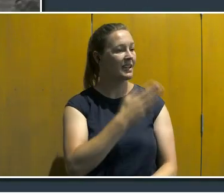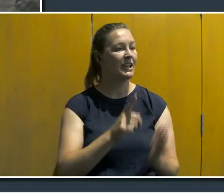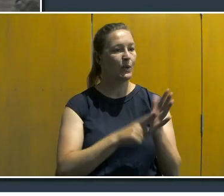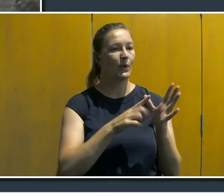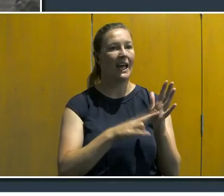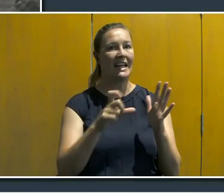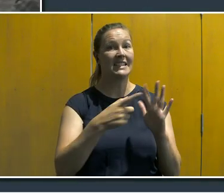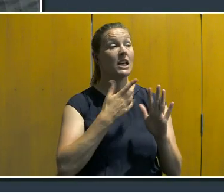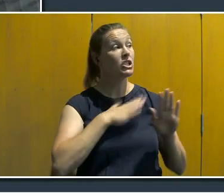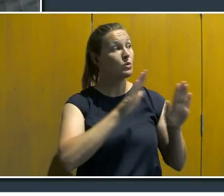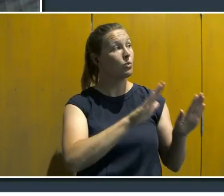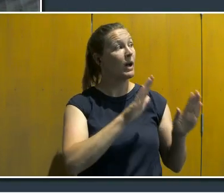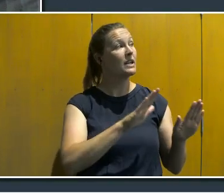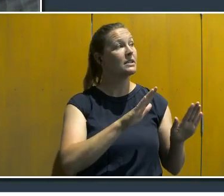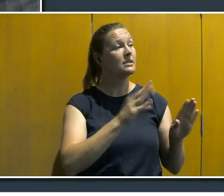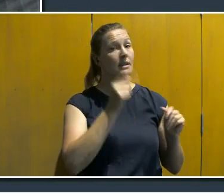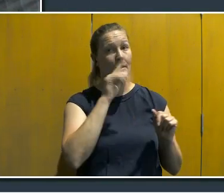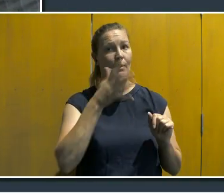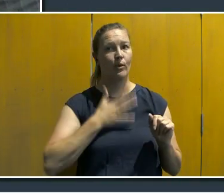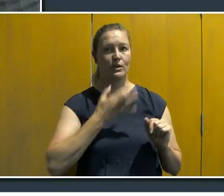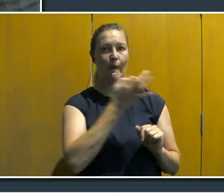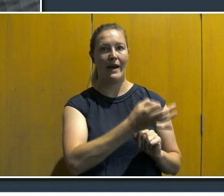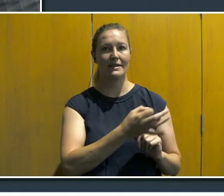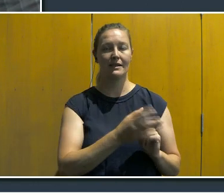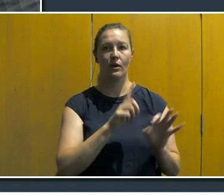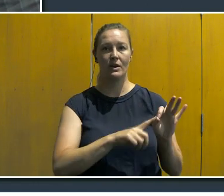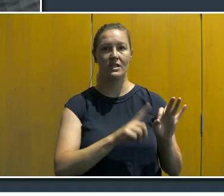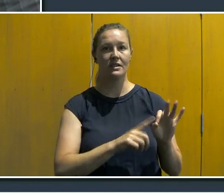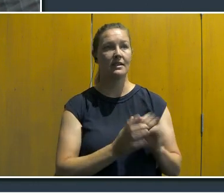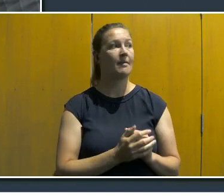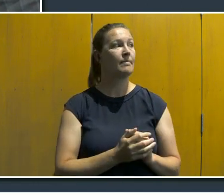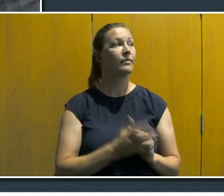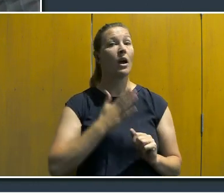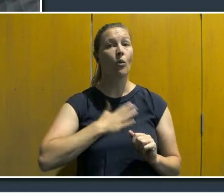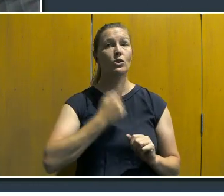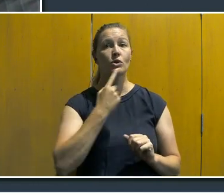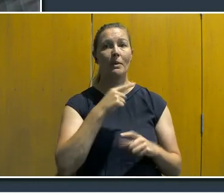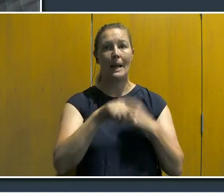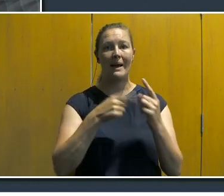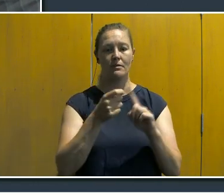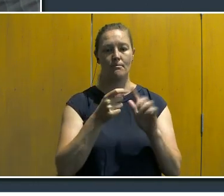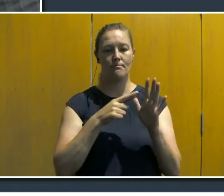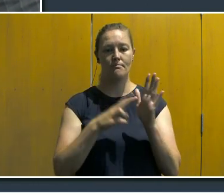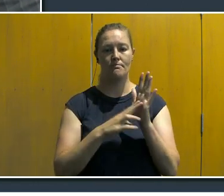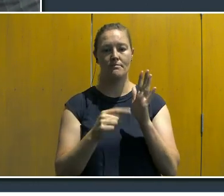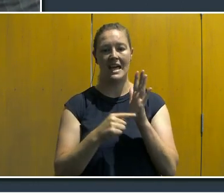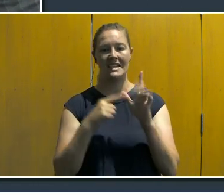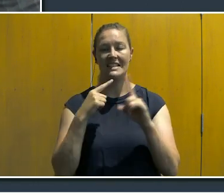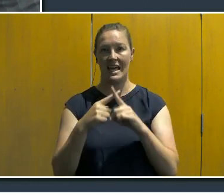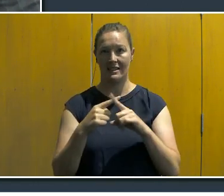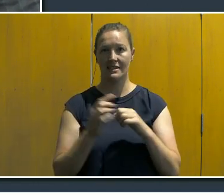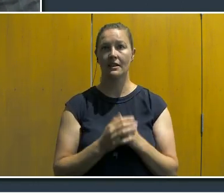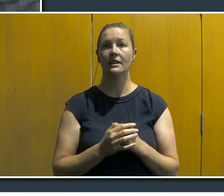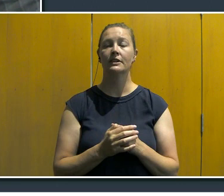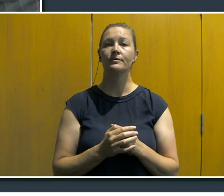I'll ask you just to wait for a moment in case there's any questions from councillors. Okay. And I did just want to comment on the PAN tax. So the PAN tax that